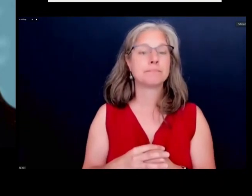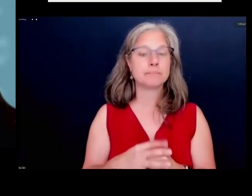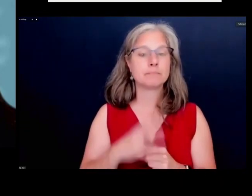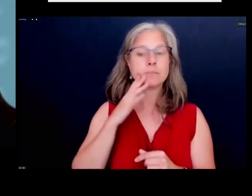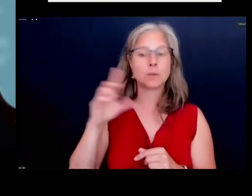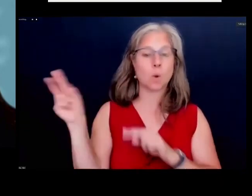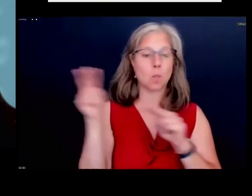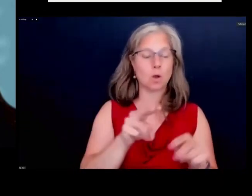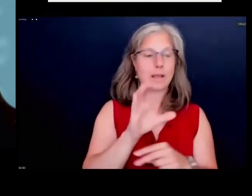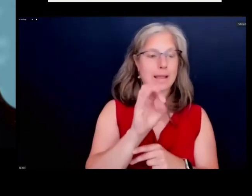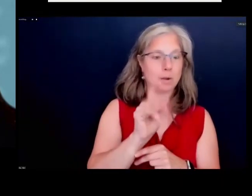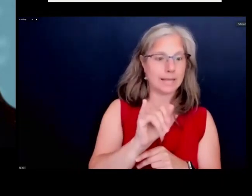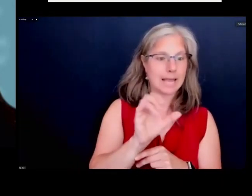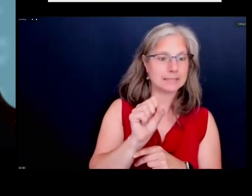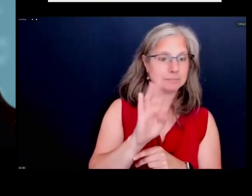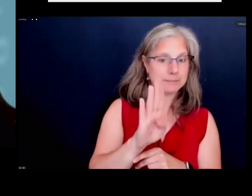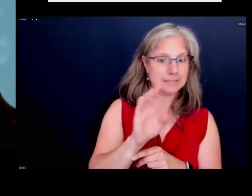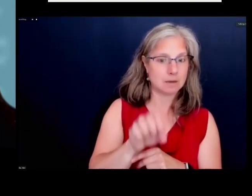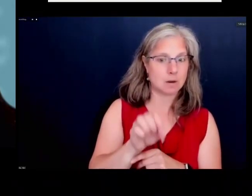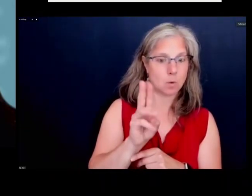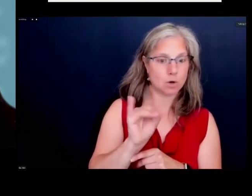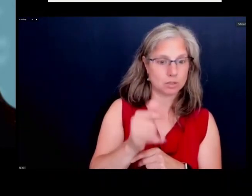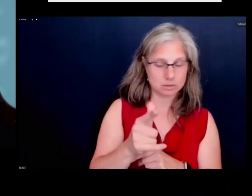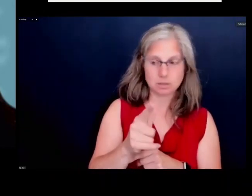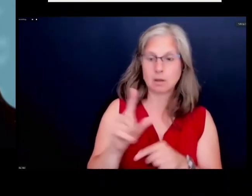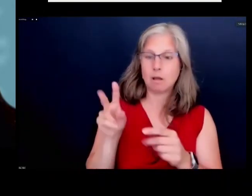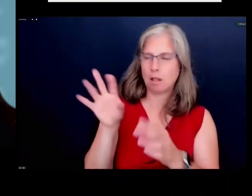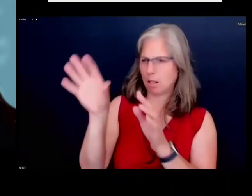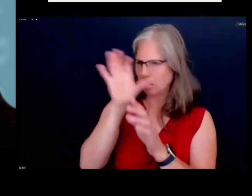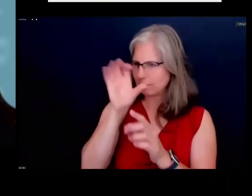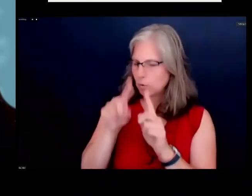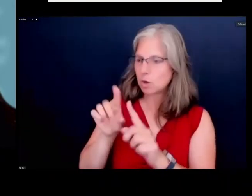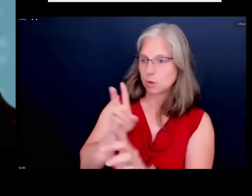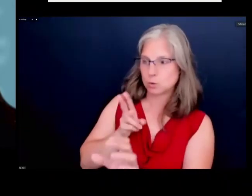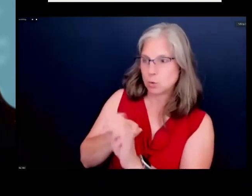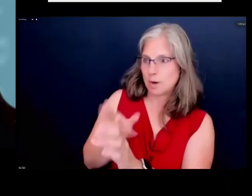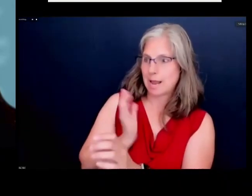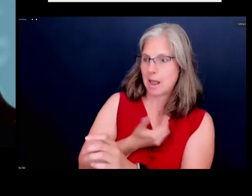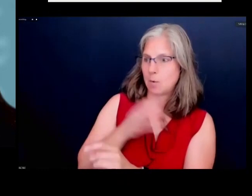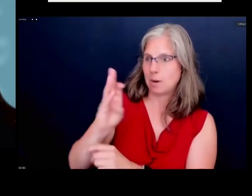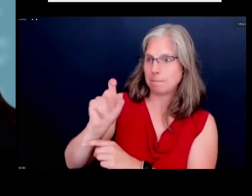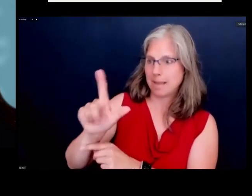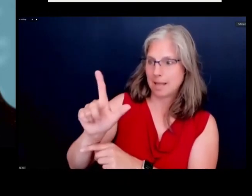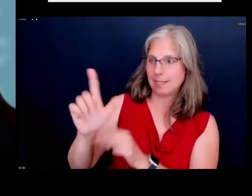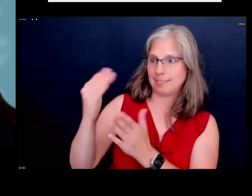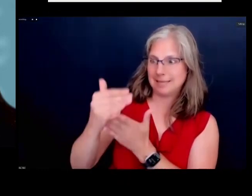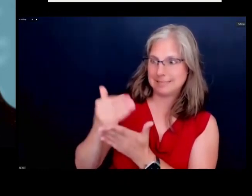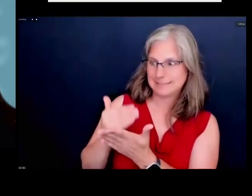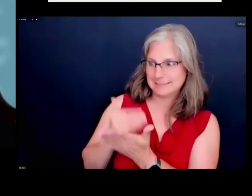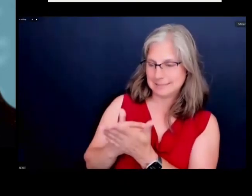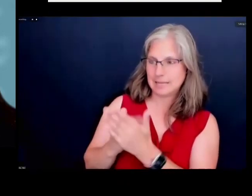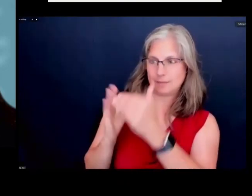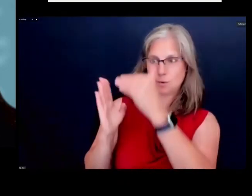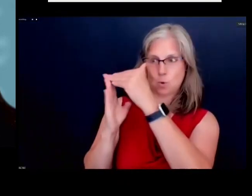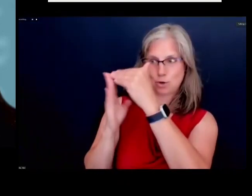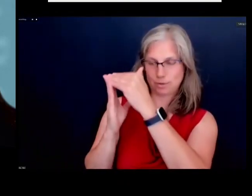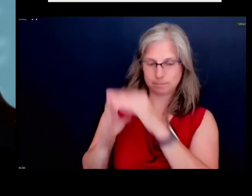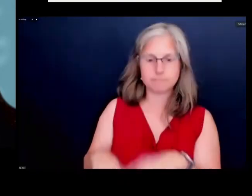for that, go to countyofsb.org and select Join Our Mailing List in the upper right corner of the